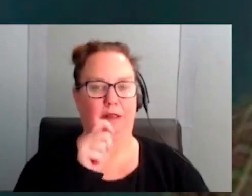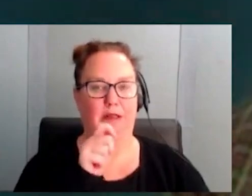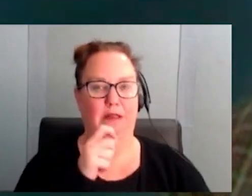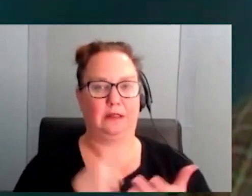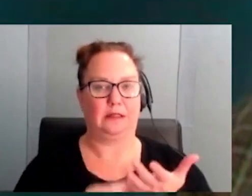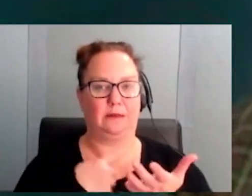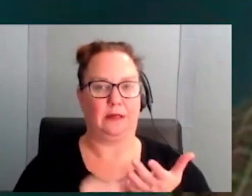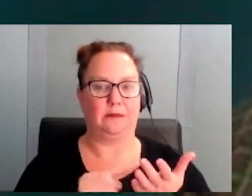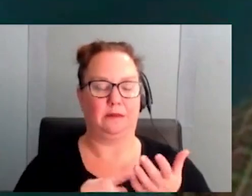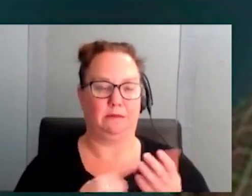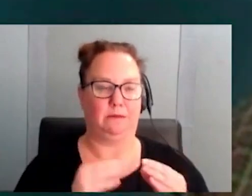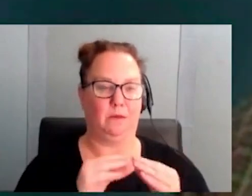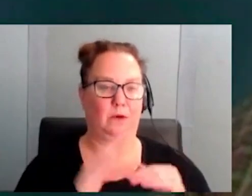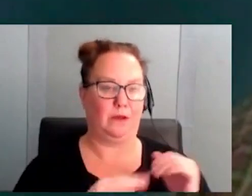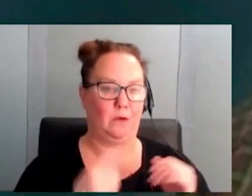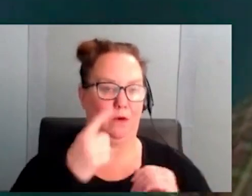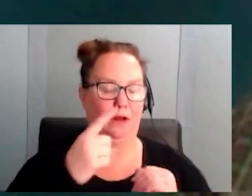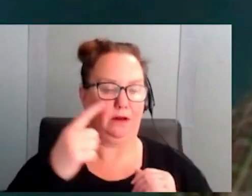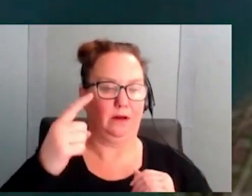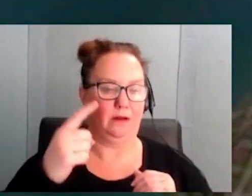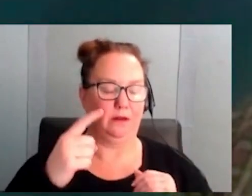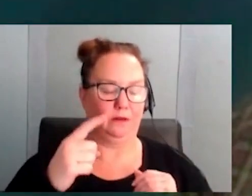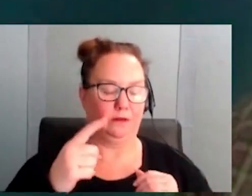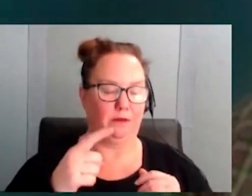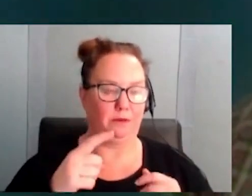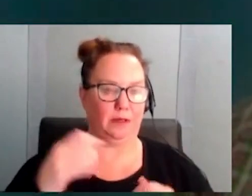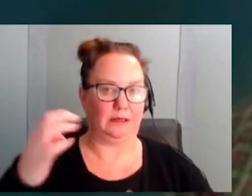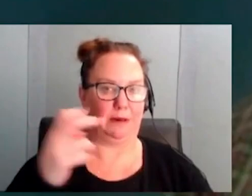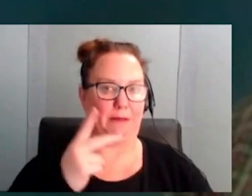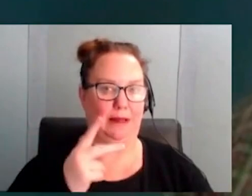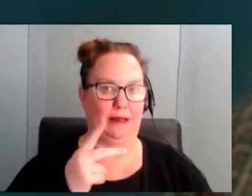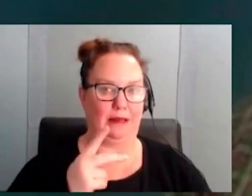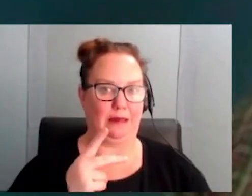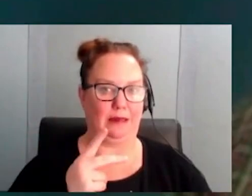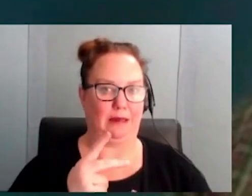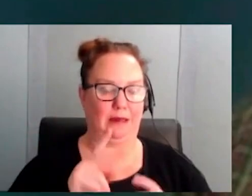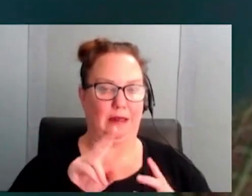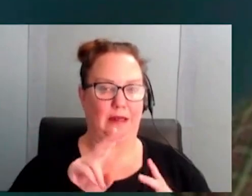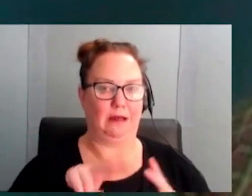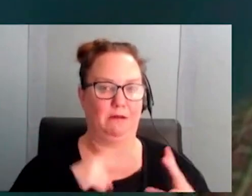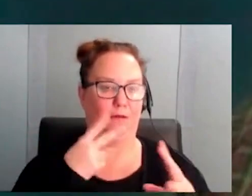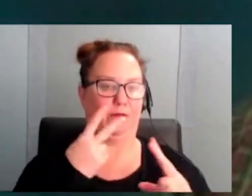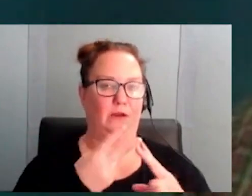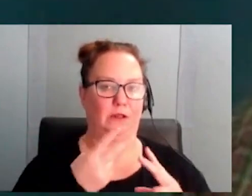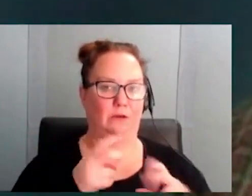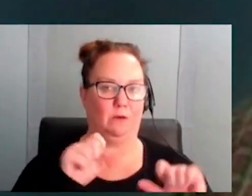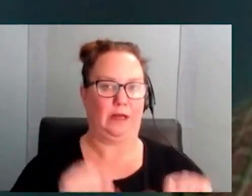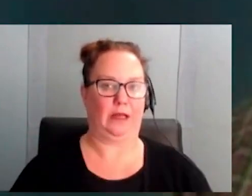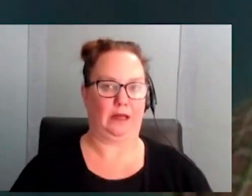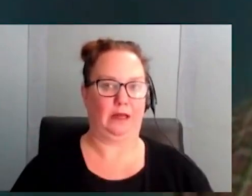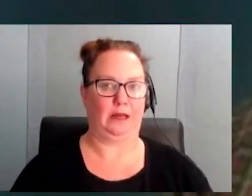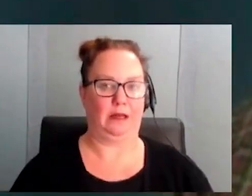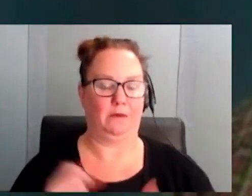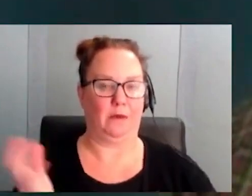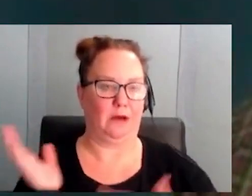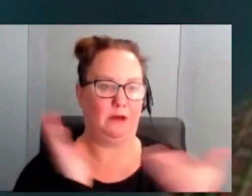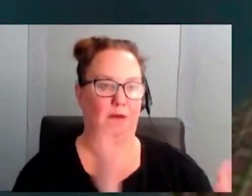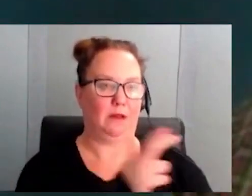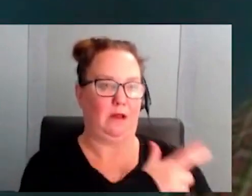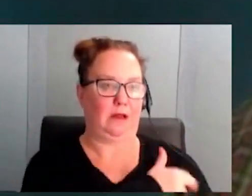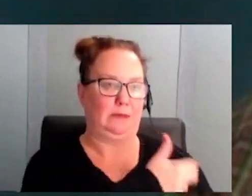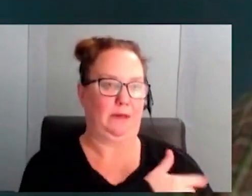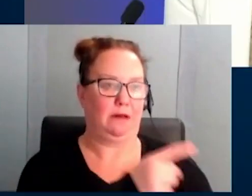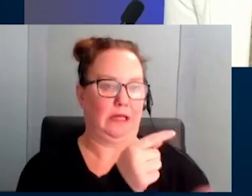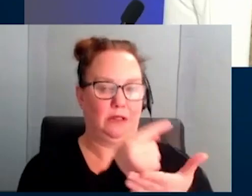takes more than 1 dose to bring somebody back, and it'll bring somebody back and reverse it to the point where at least we can take them to the hospital and get